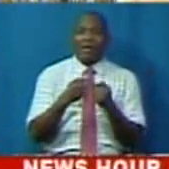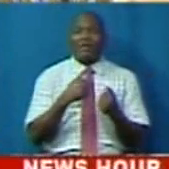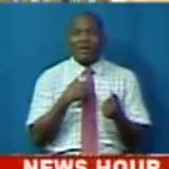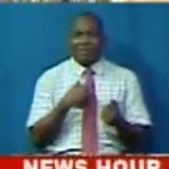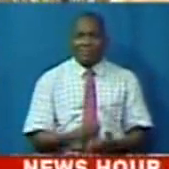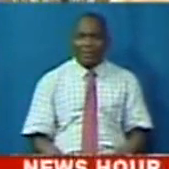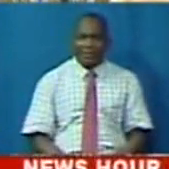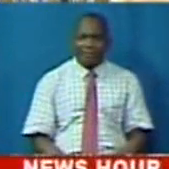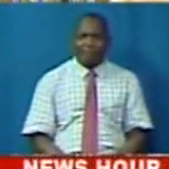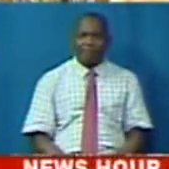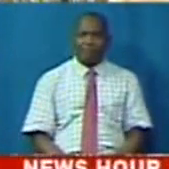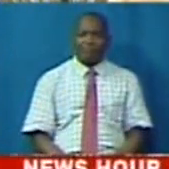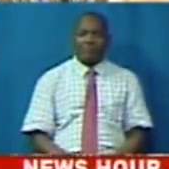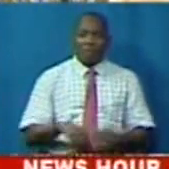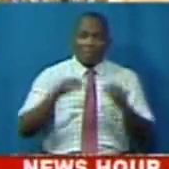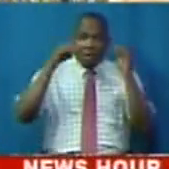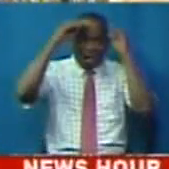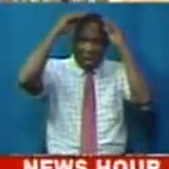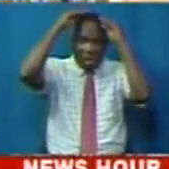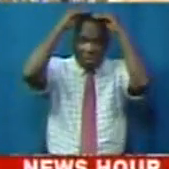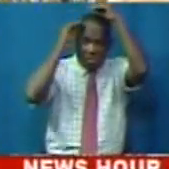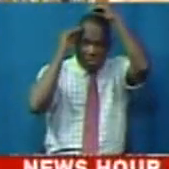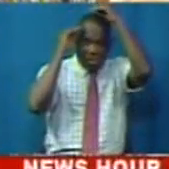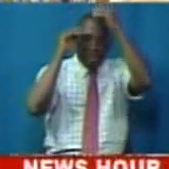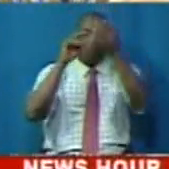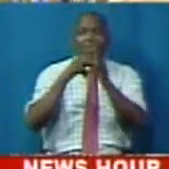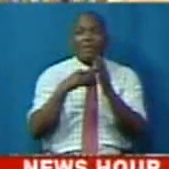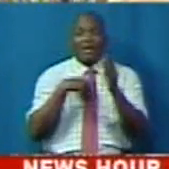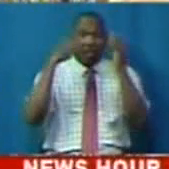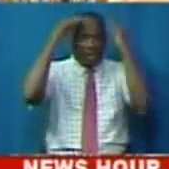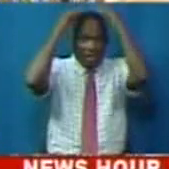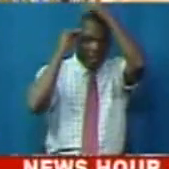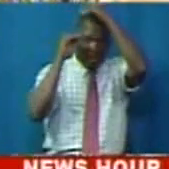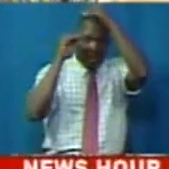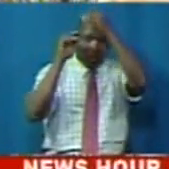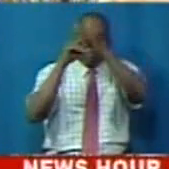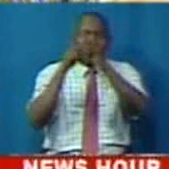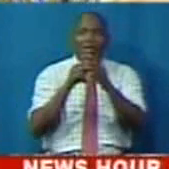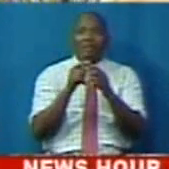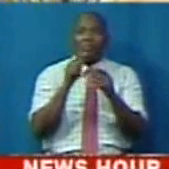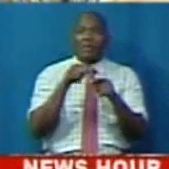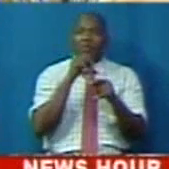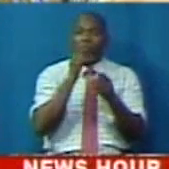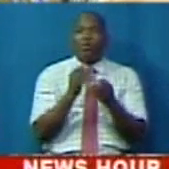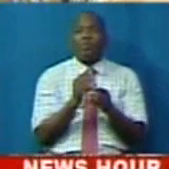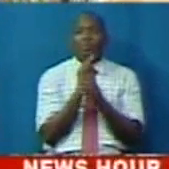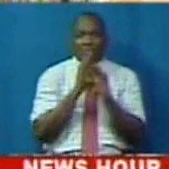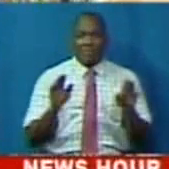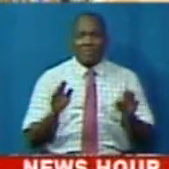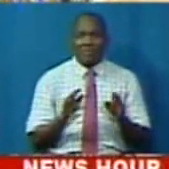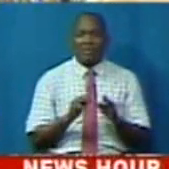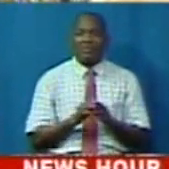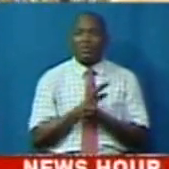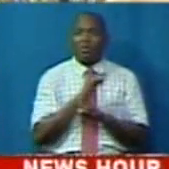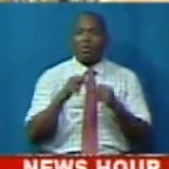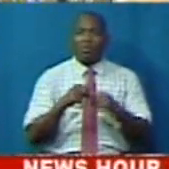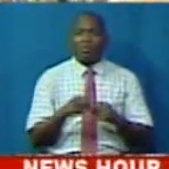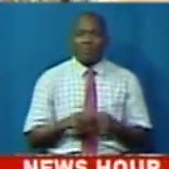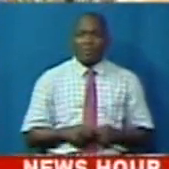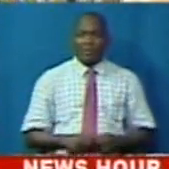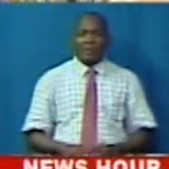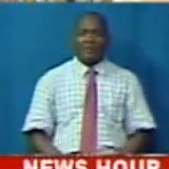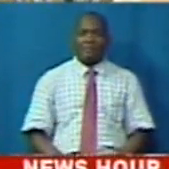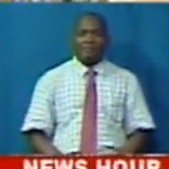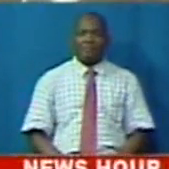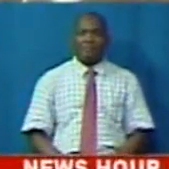When you are coming to my palace and wear it like this, I'll just slap you away. I will